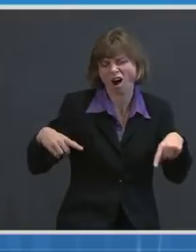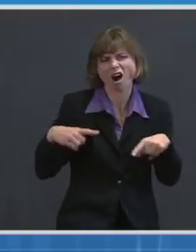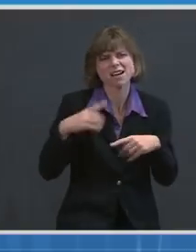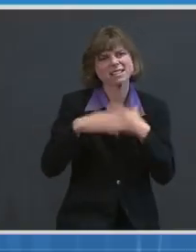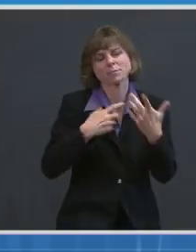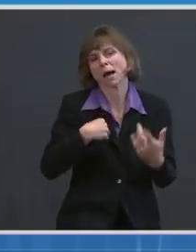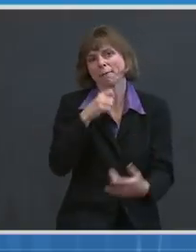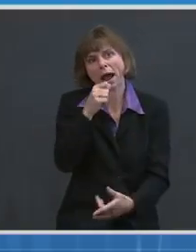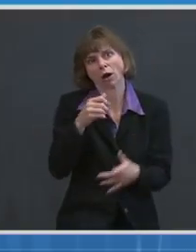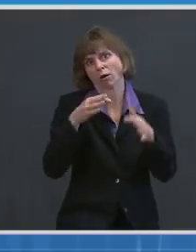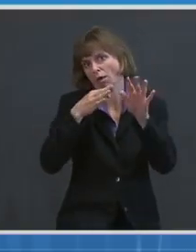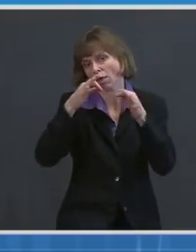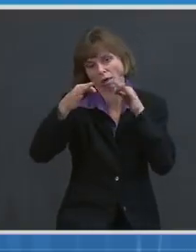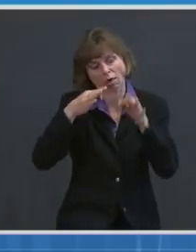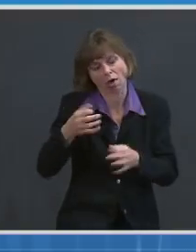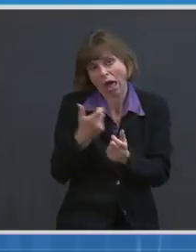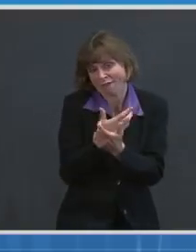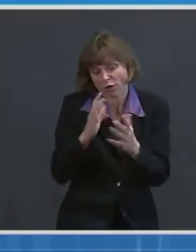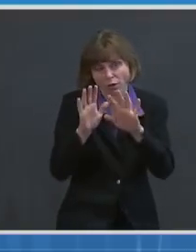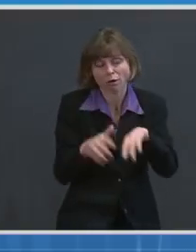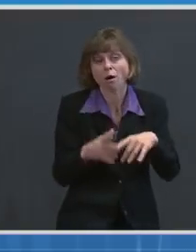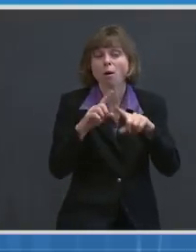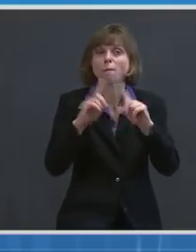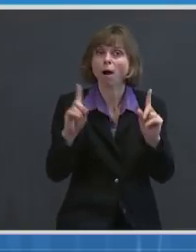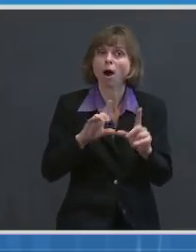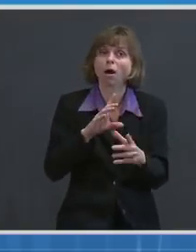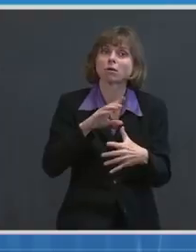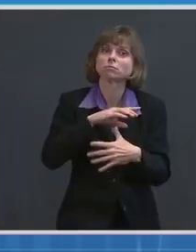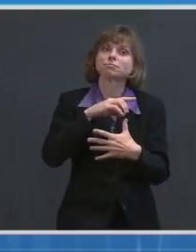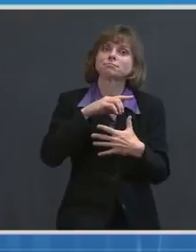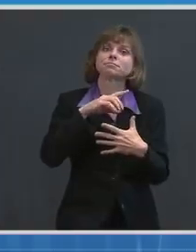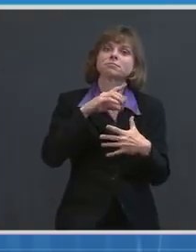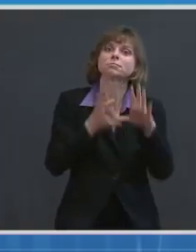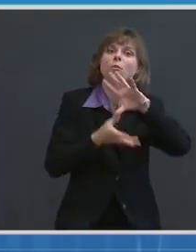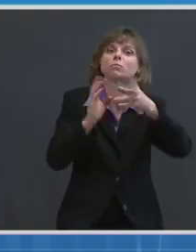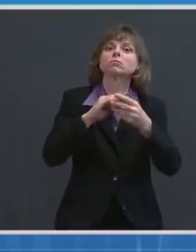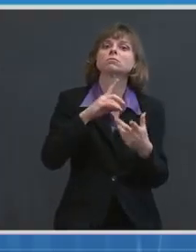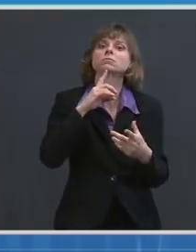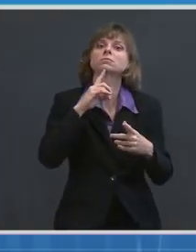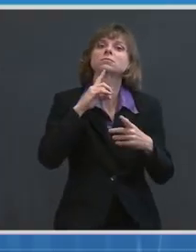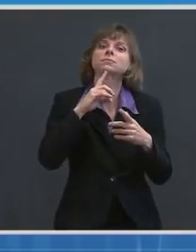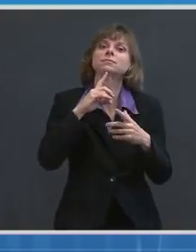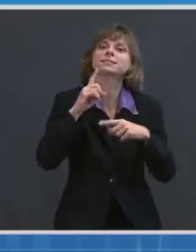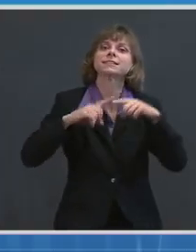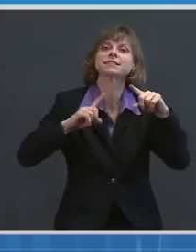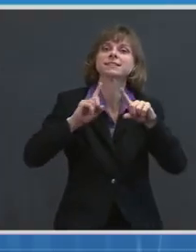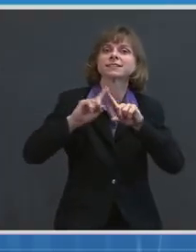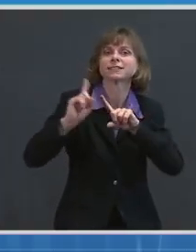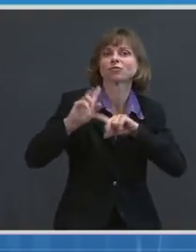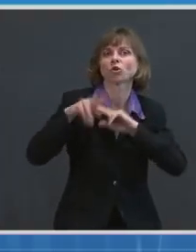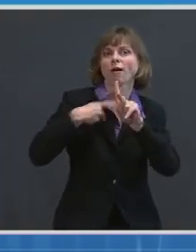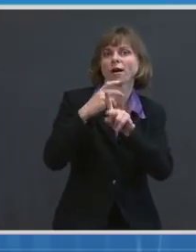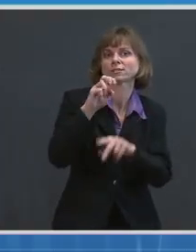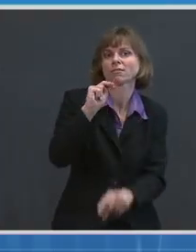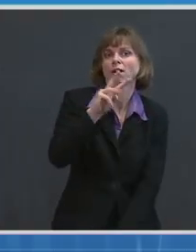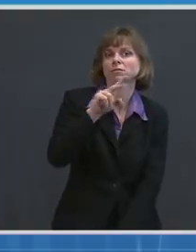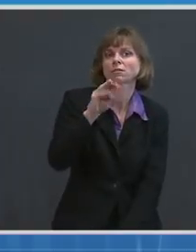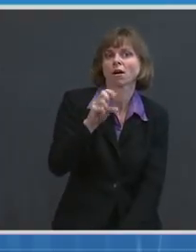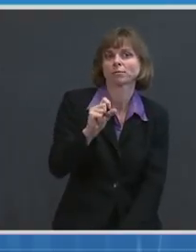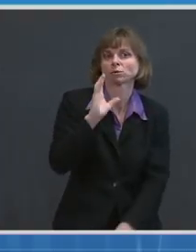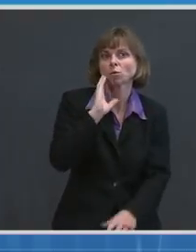not go through that involve a variety of enzymes which ultimately lead to the